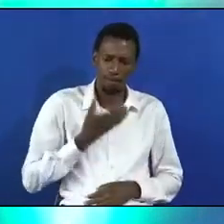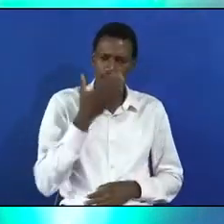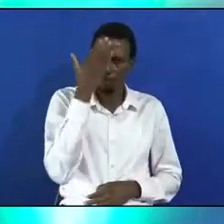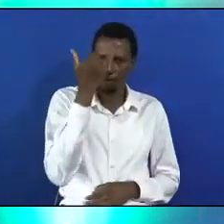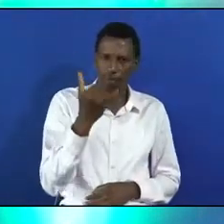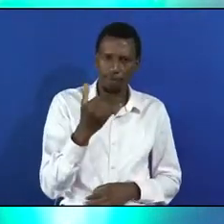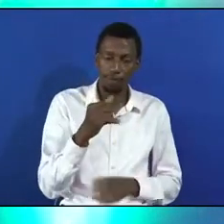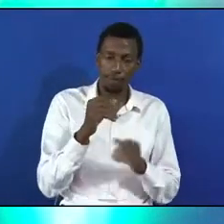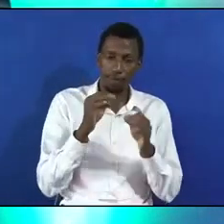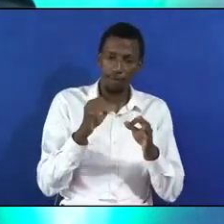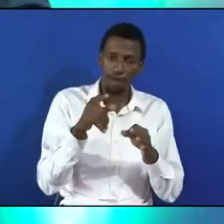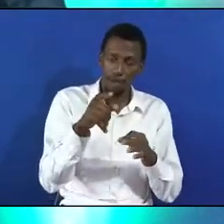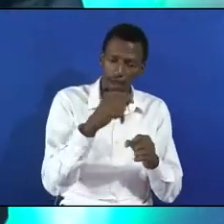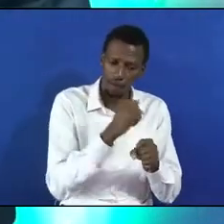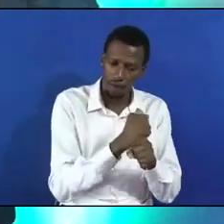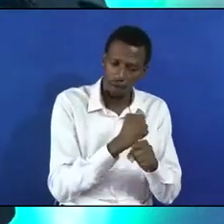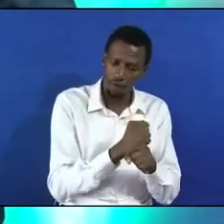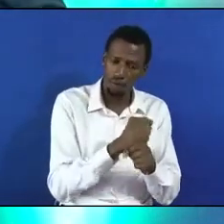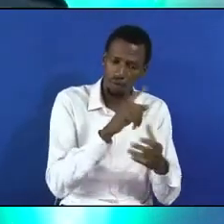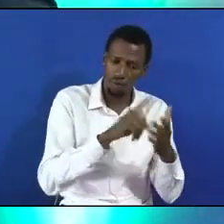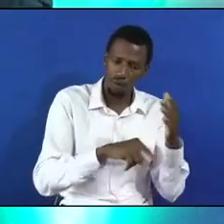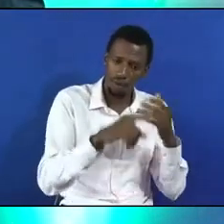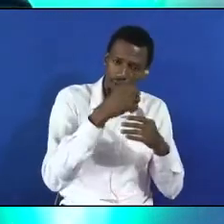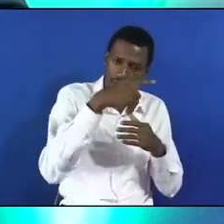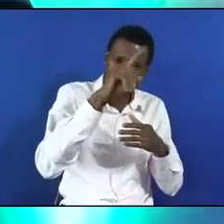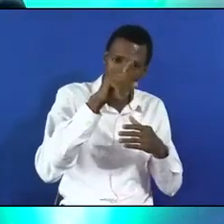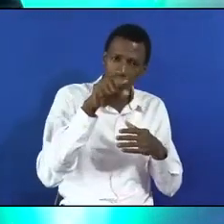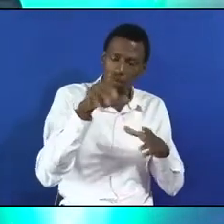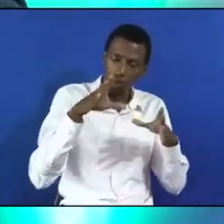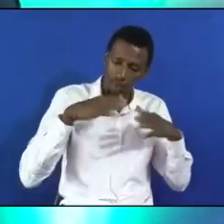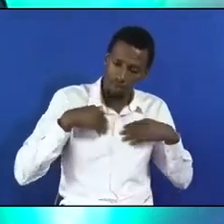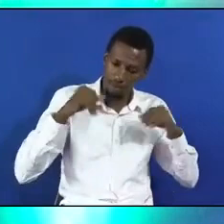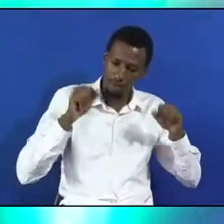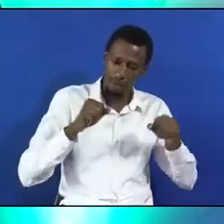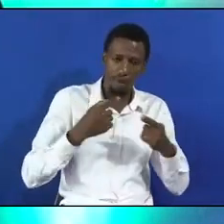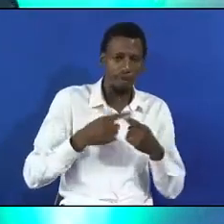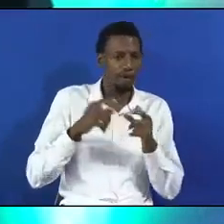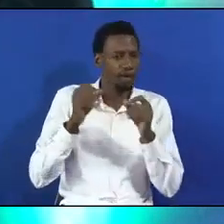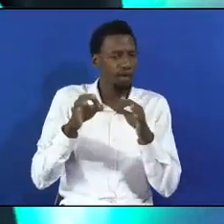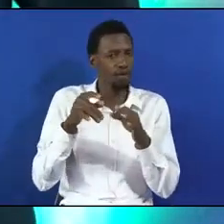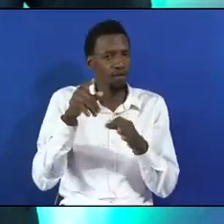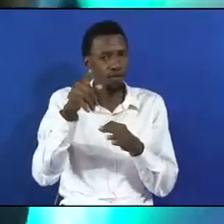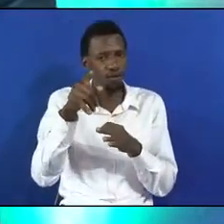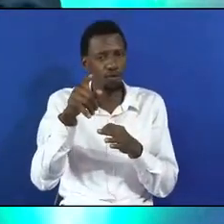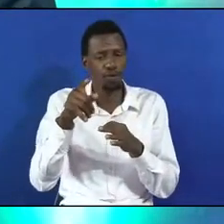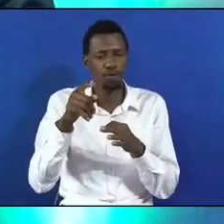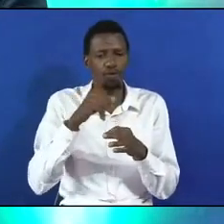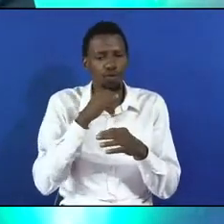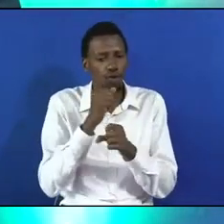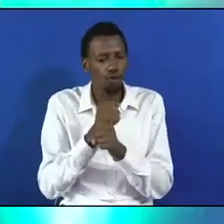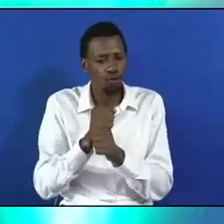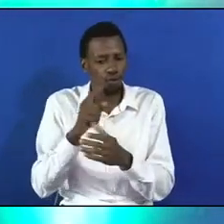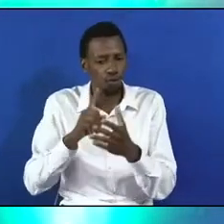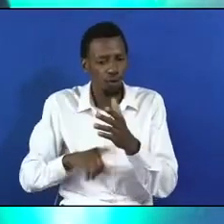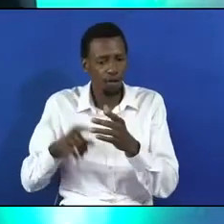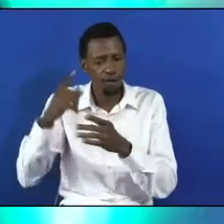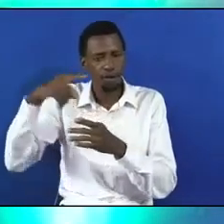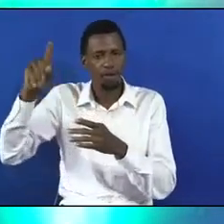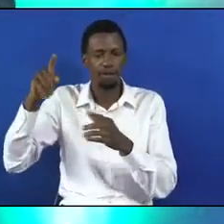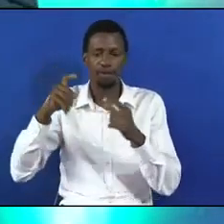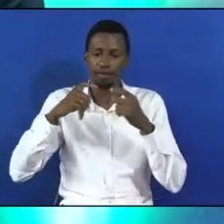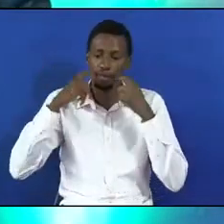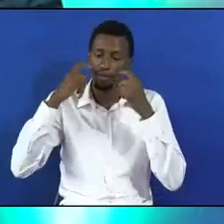is right, will you not be accepted? But if you do not do what is right, sin is crunching at your door.